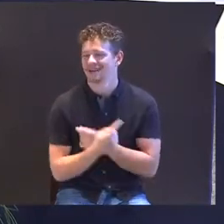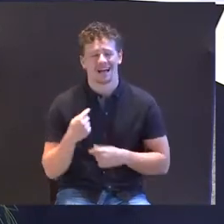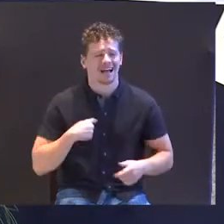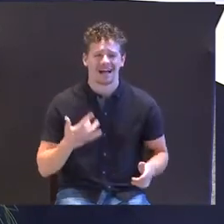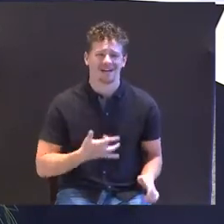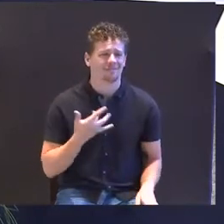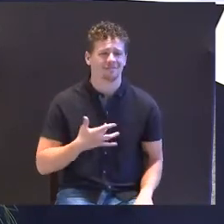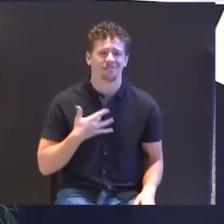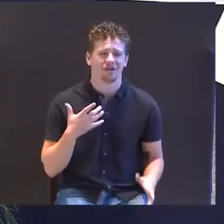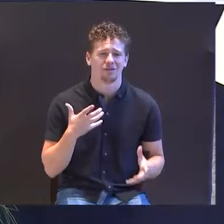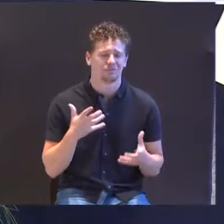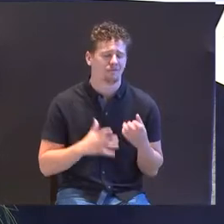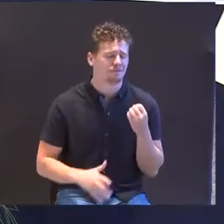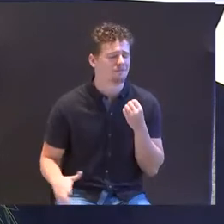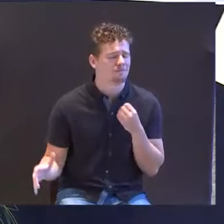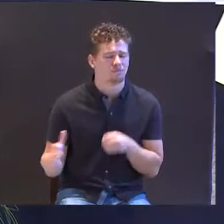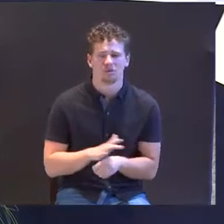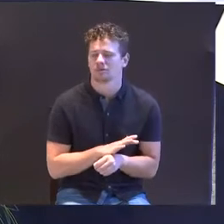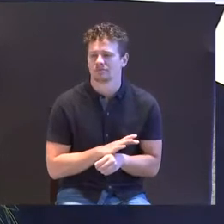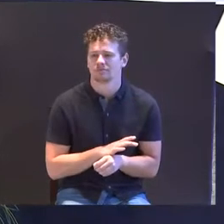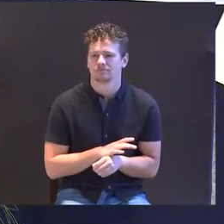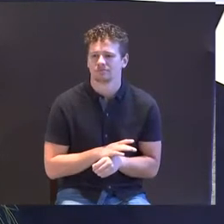She gives me great hope.